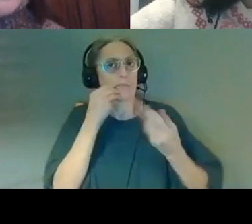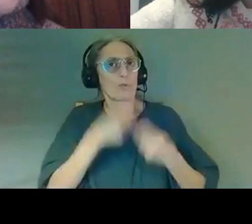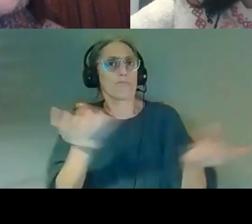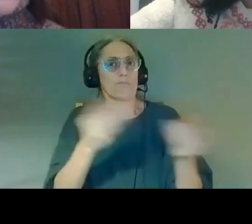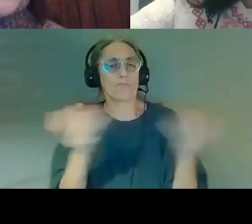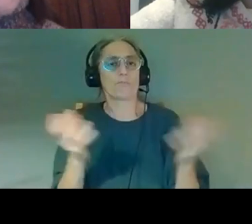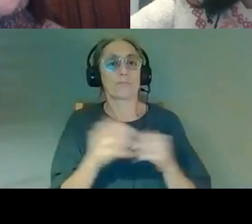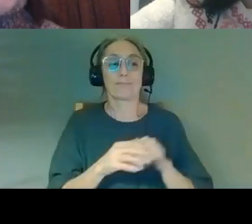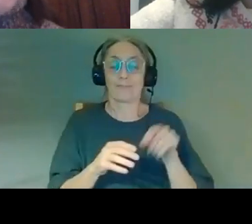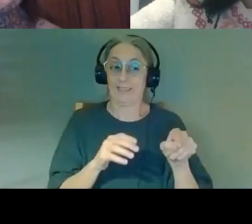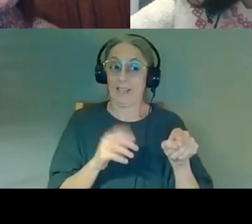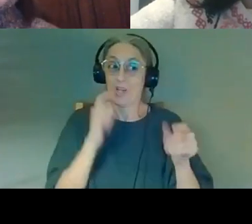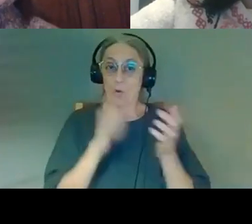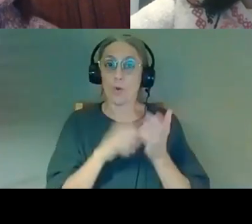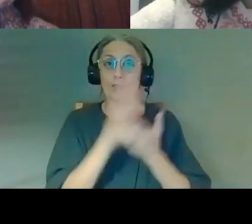mental health folks.